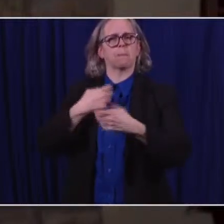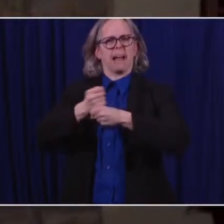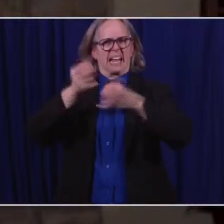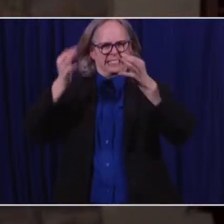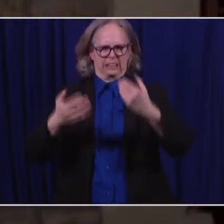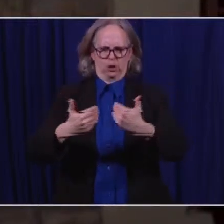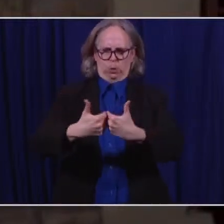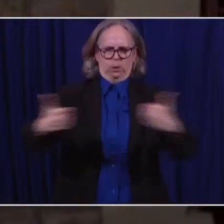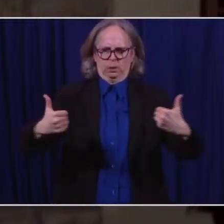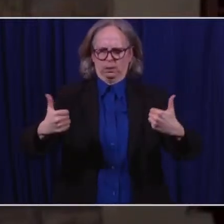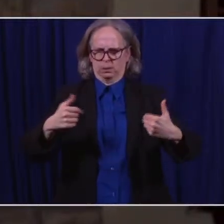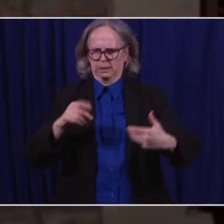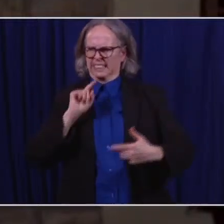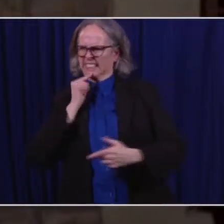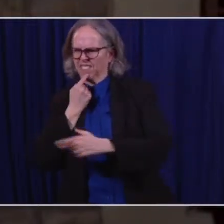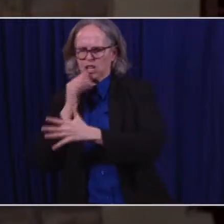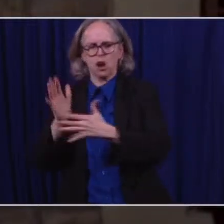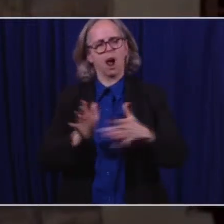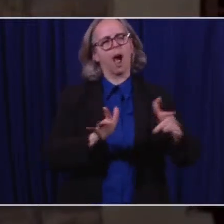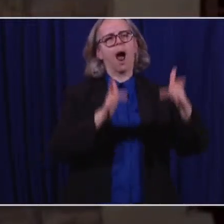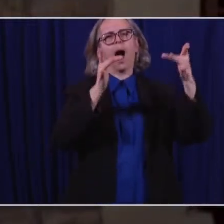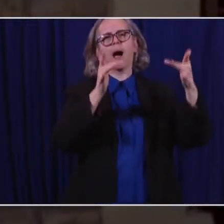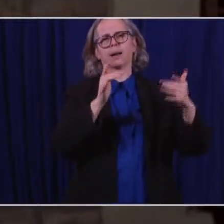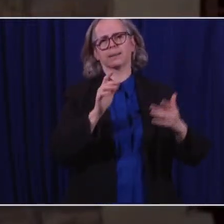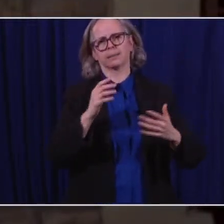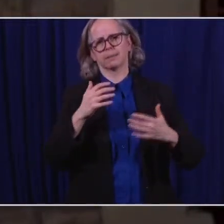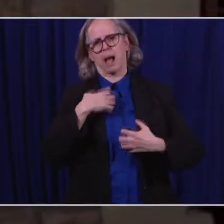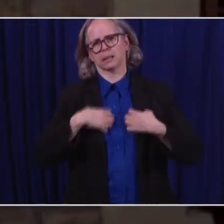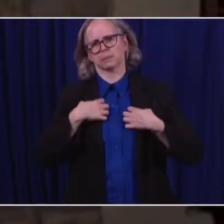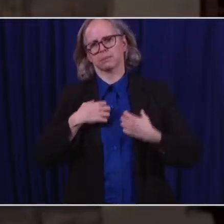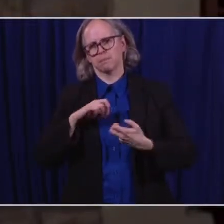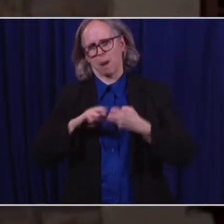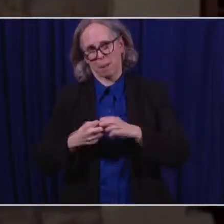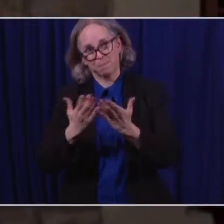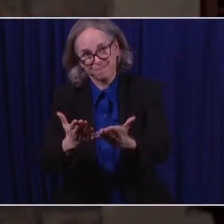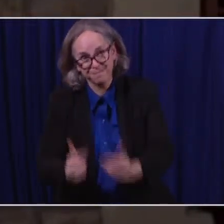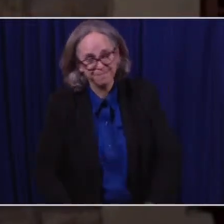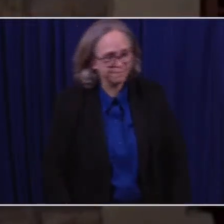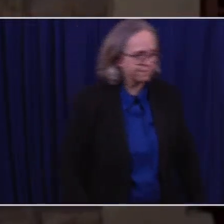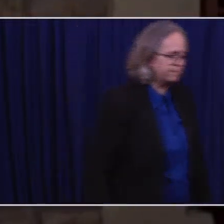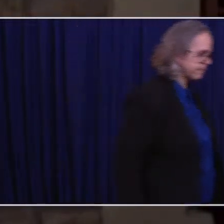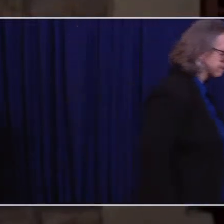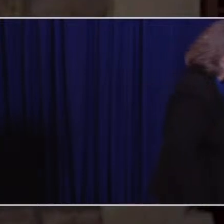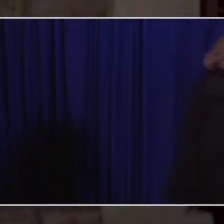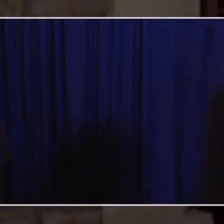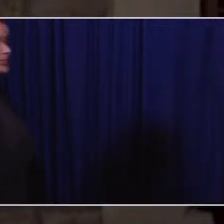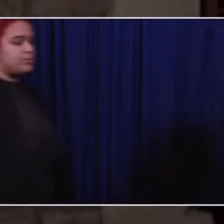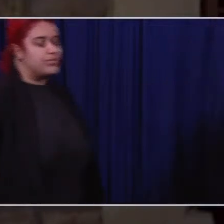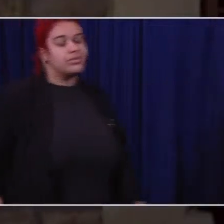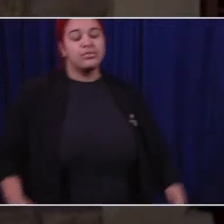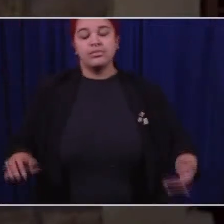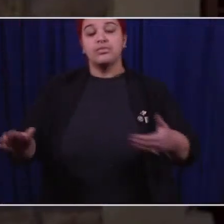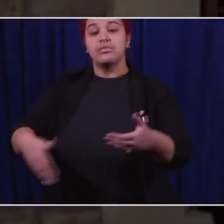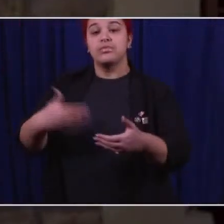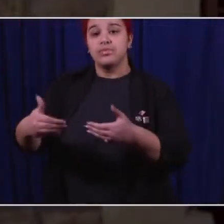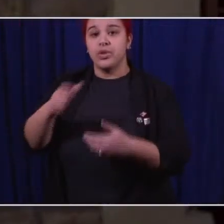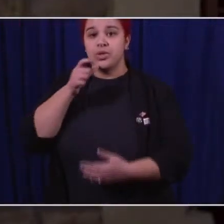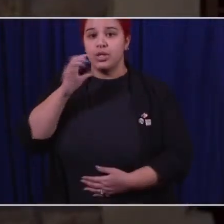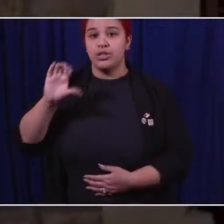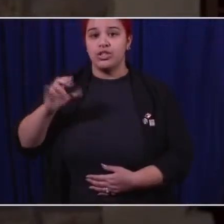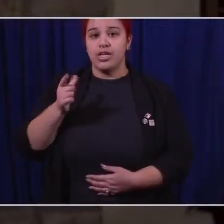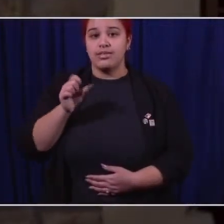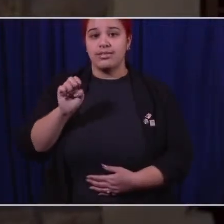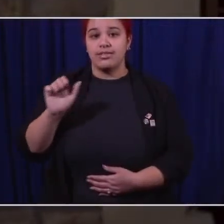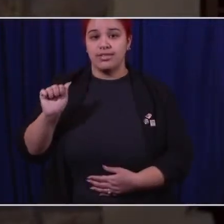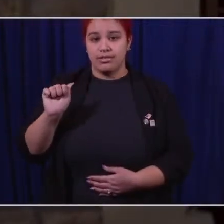Chelsea Sick at WRGT in Dayton. Hi there, Governor. Chelsea. So we are also